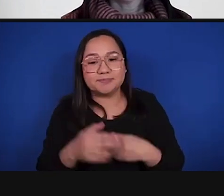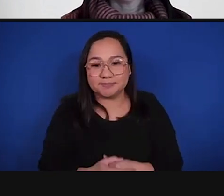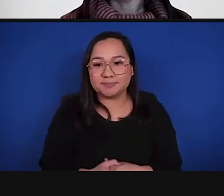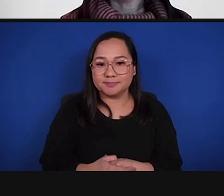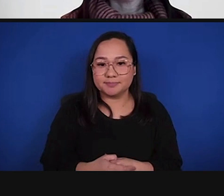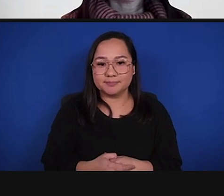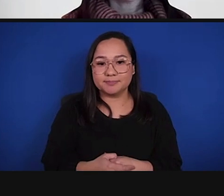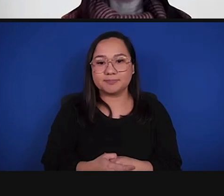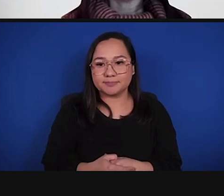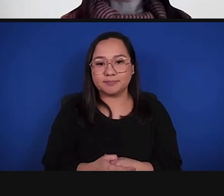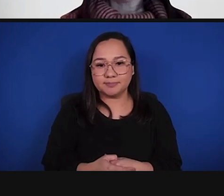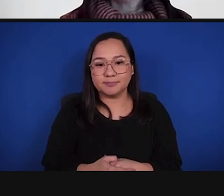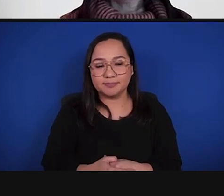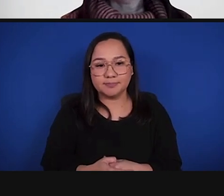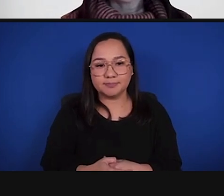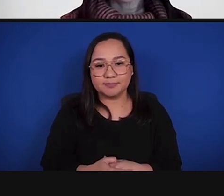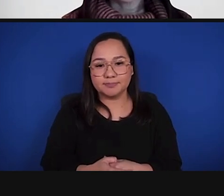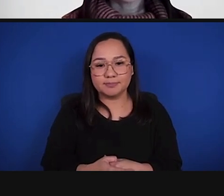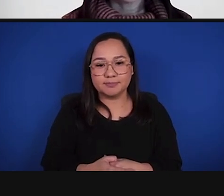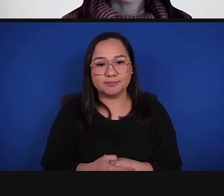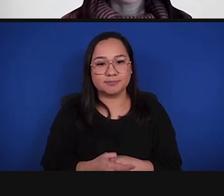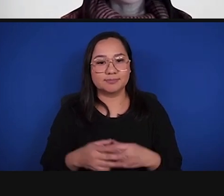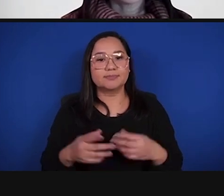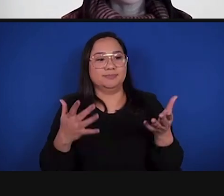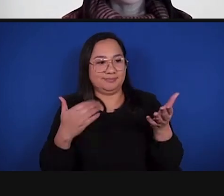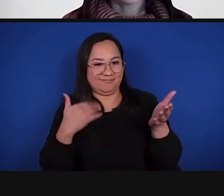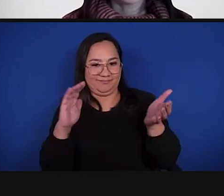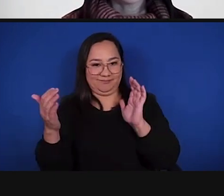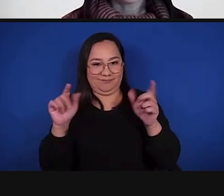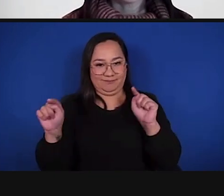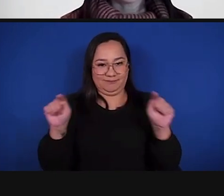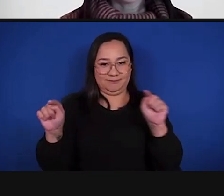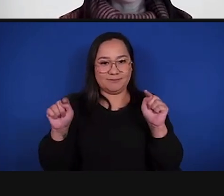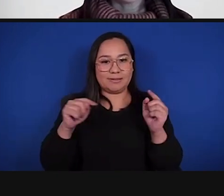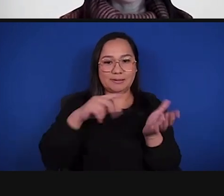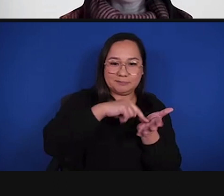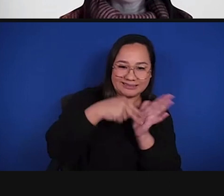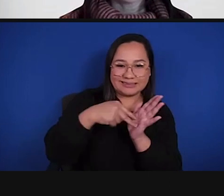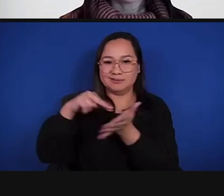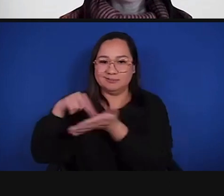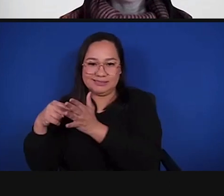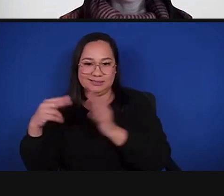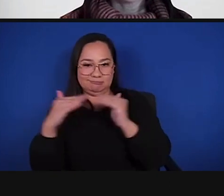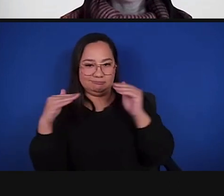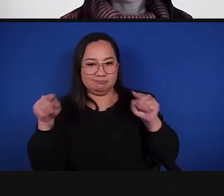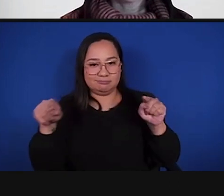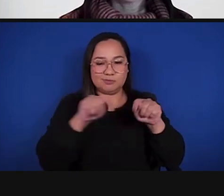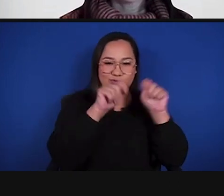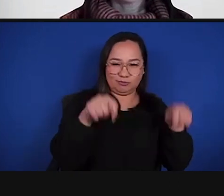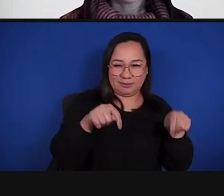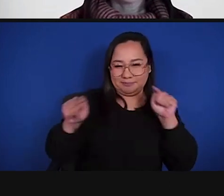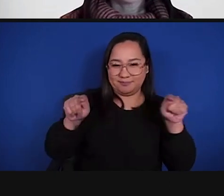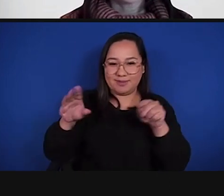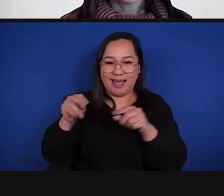Here we have an example of meaning for meaning, a meaning for meaning transcript versus a verbatim transcript. The meaning for meaning